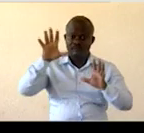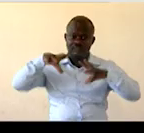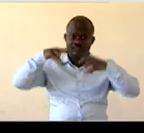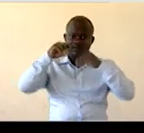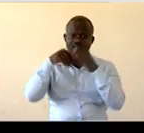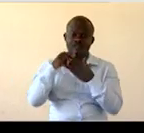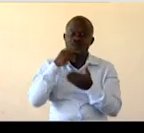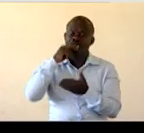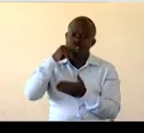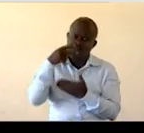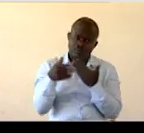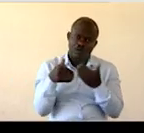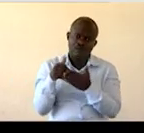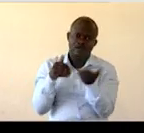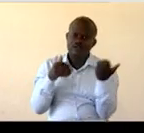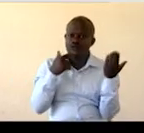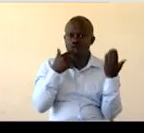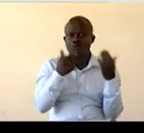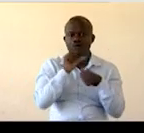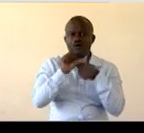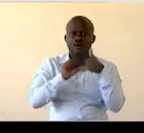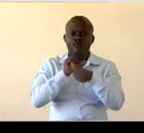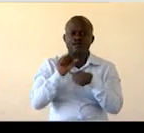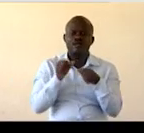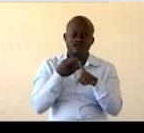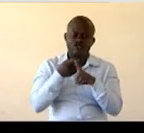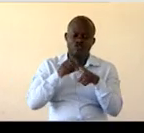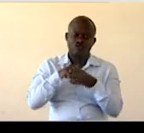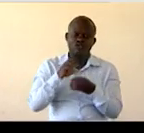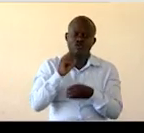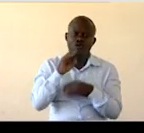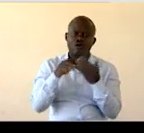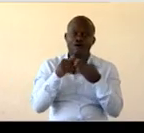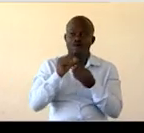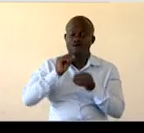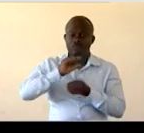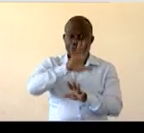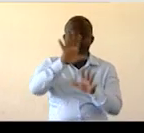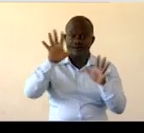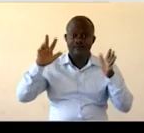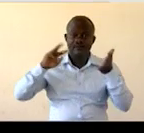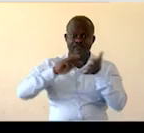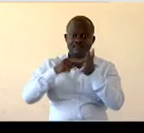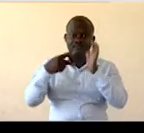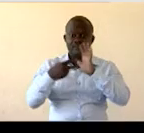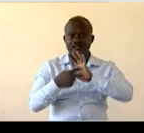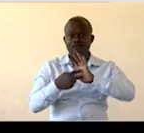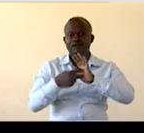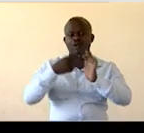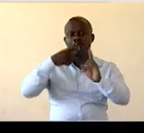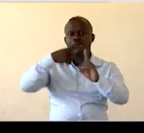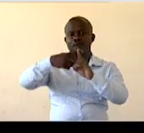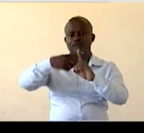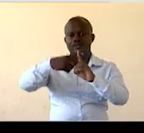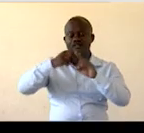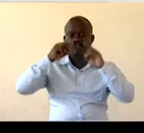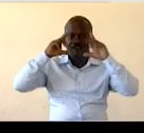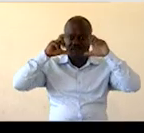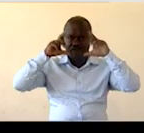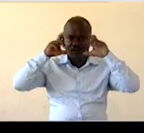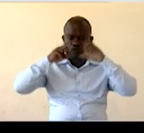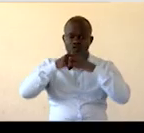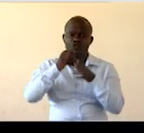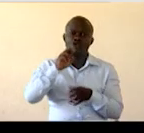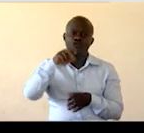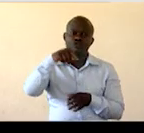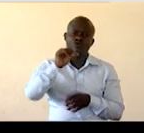positively respond towards the source of light. That means positive